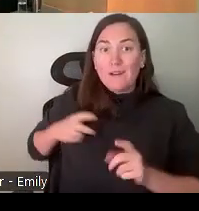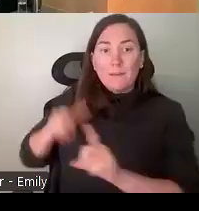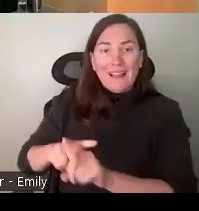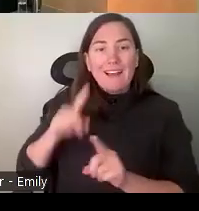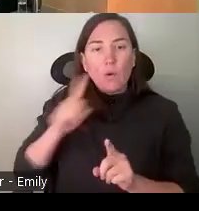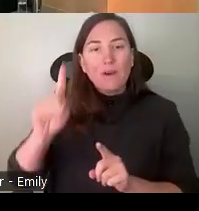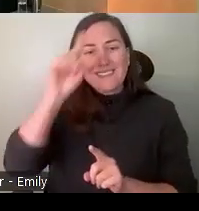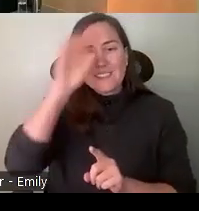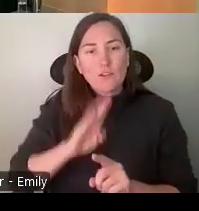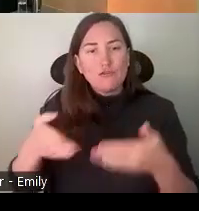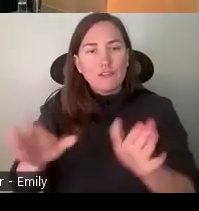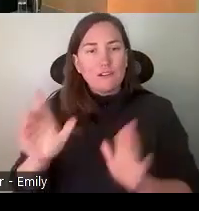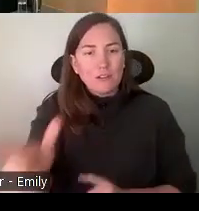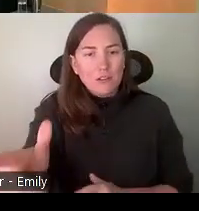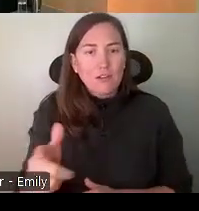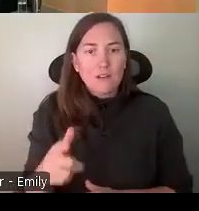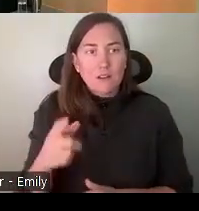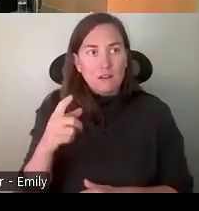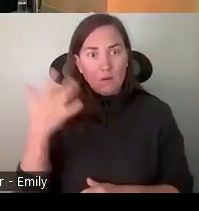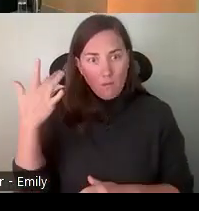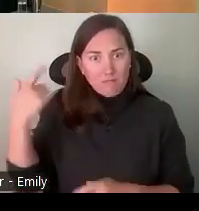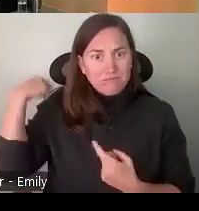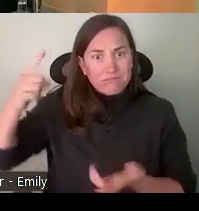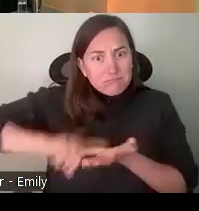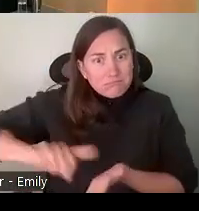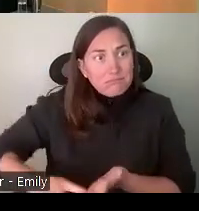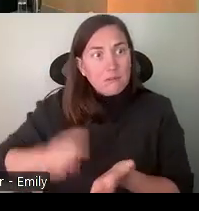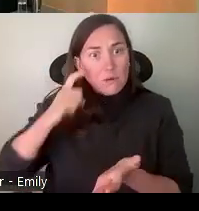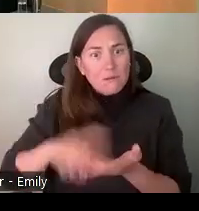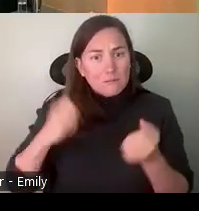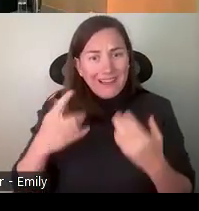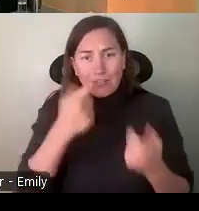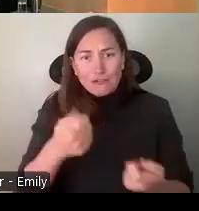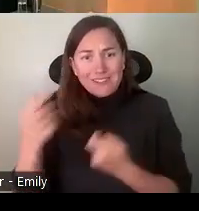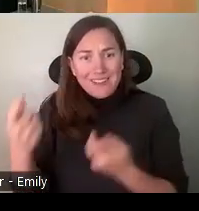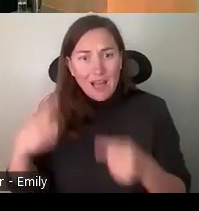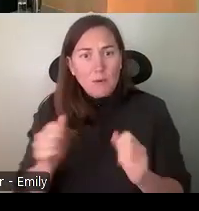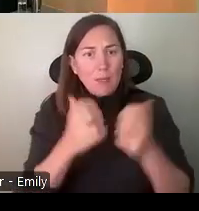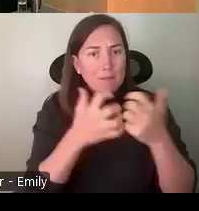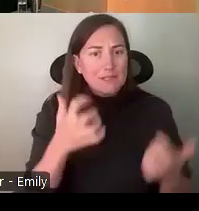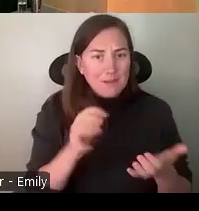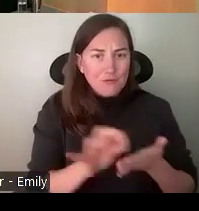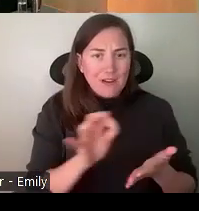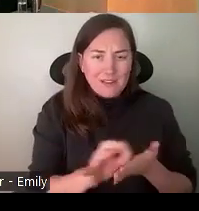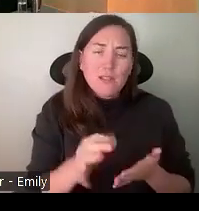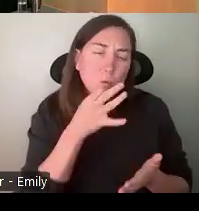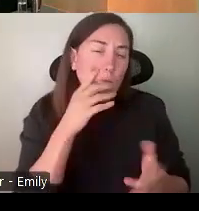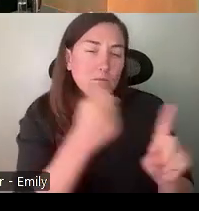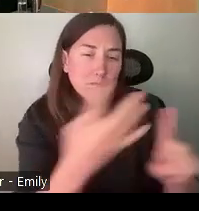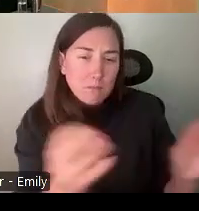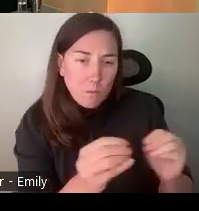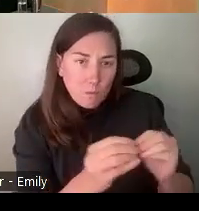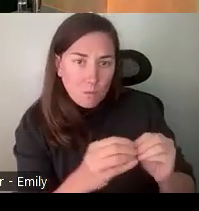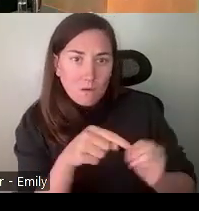We're definitely observing interesting effects in terms of the mismatch ratings, and I'll be discussing that in just a minute.